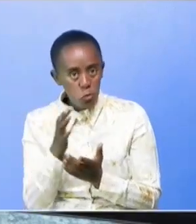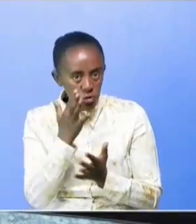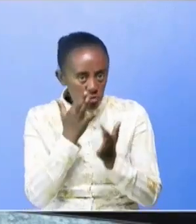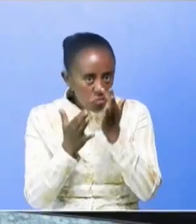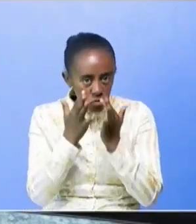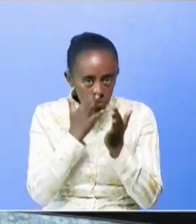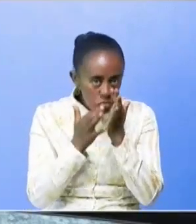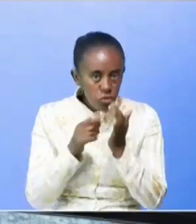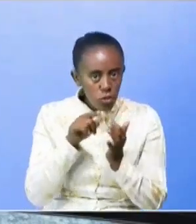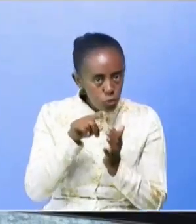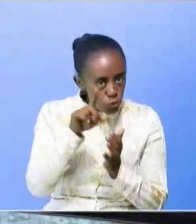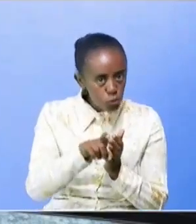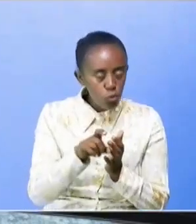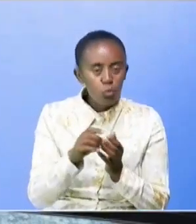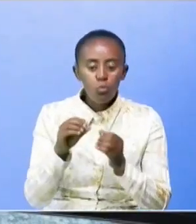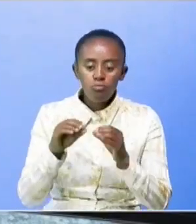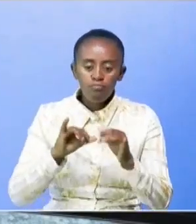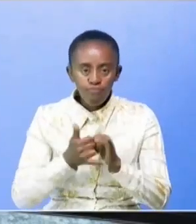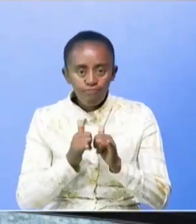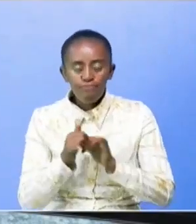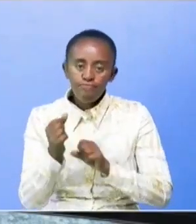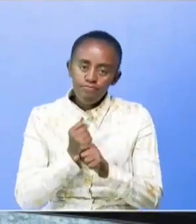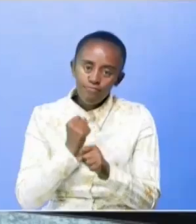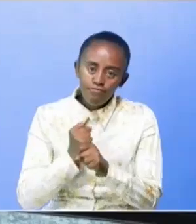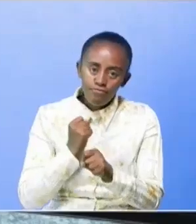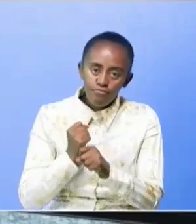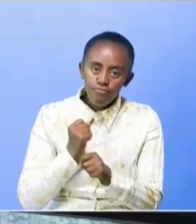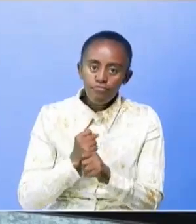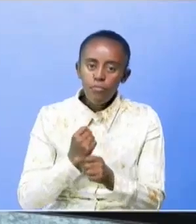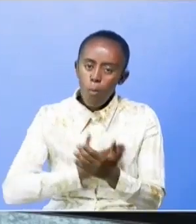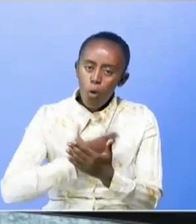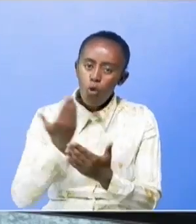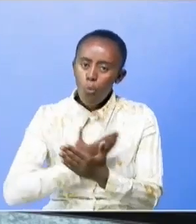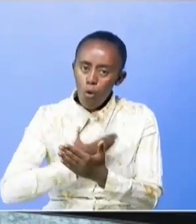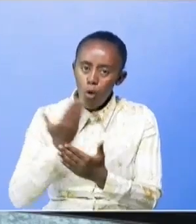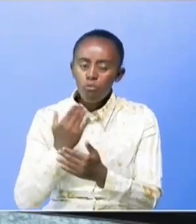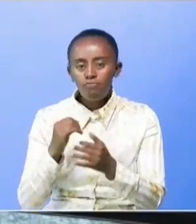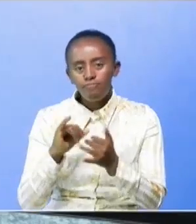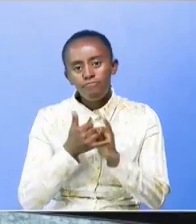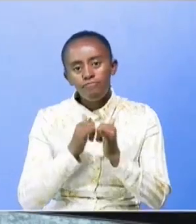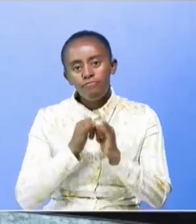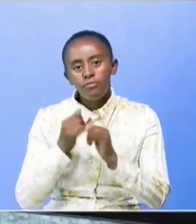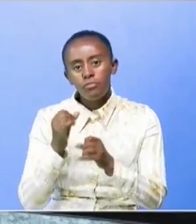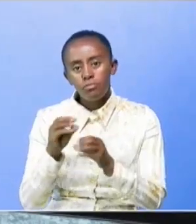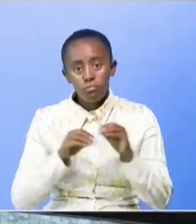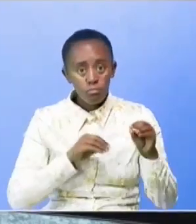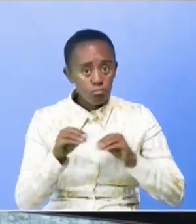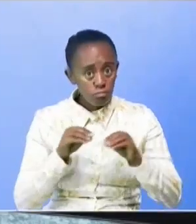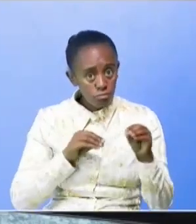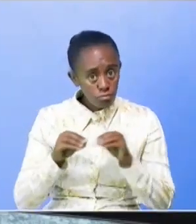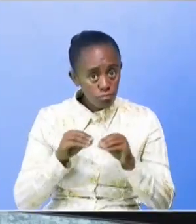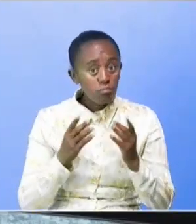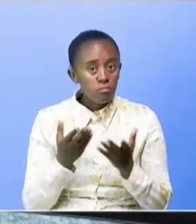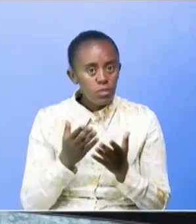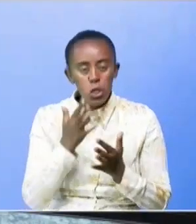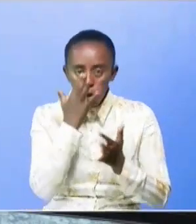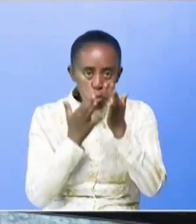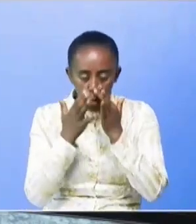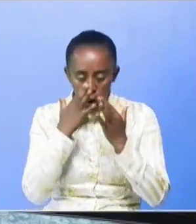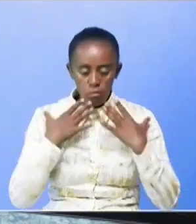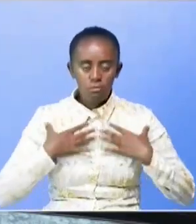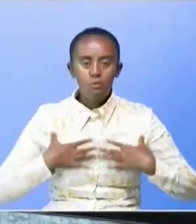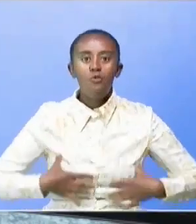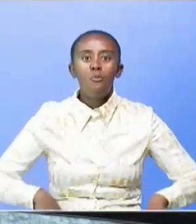or you should do exercises, morning exercise to stimulate your body. That is